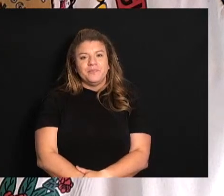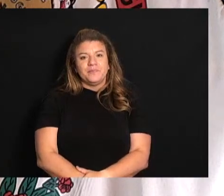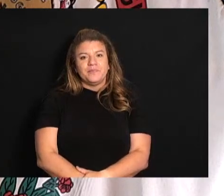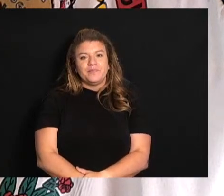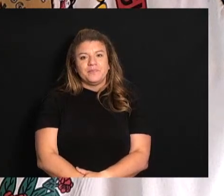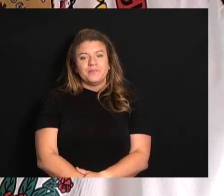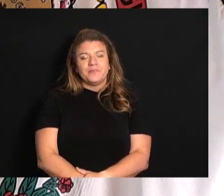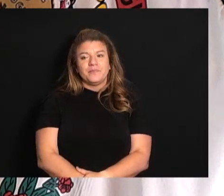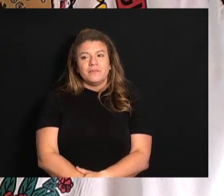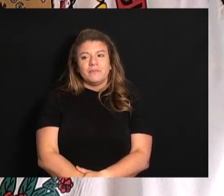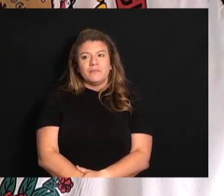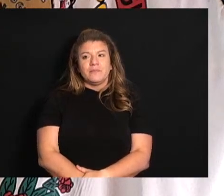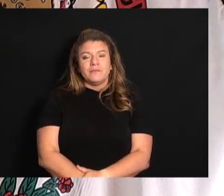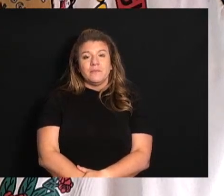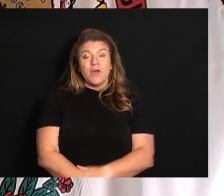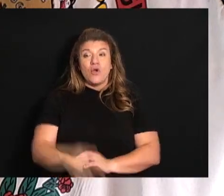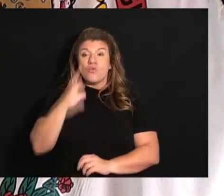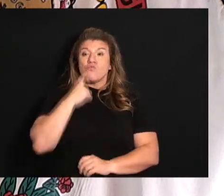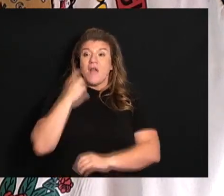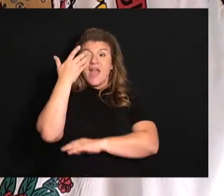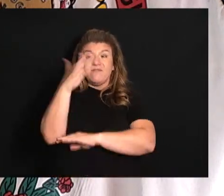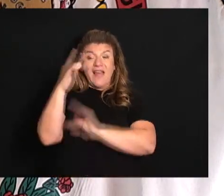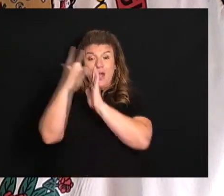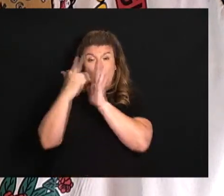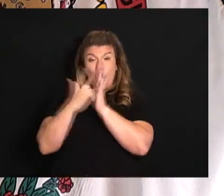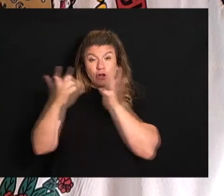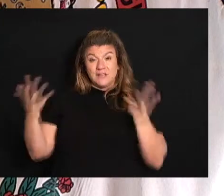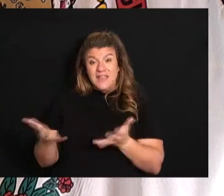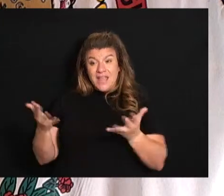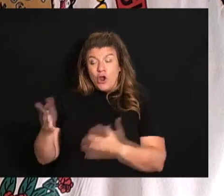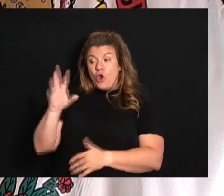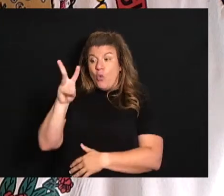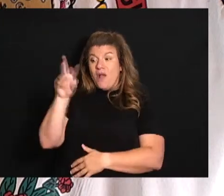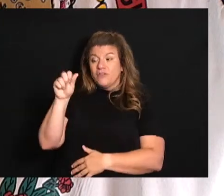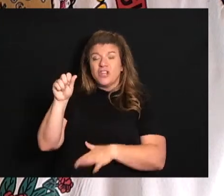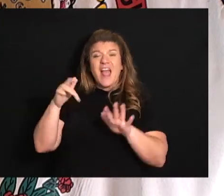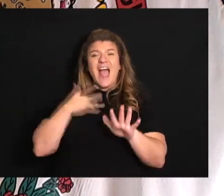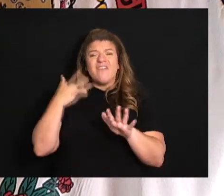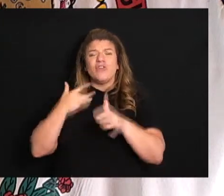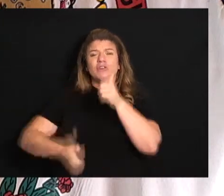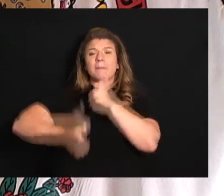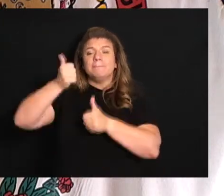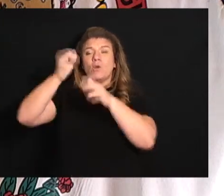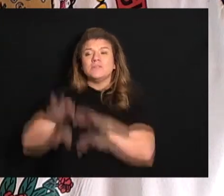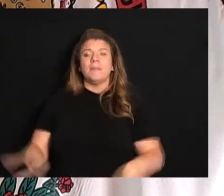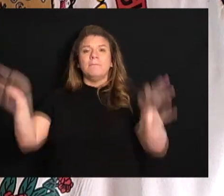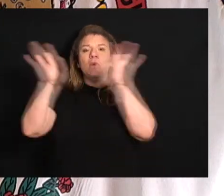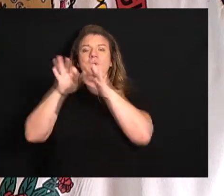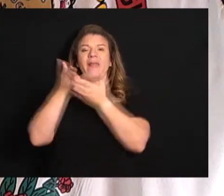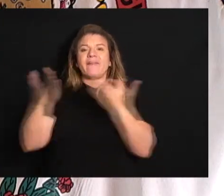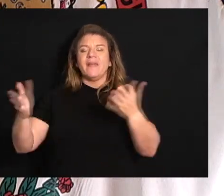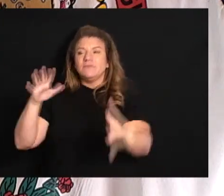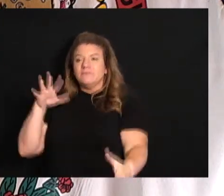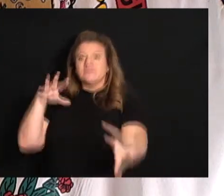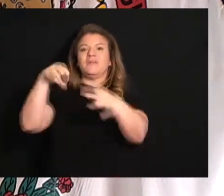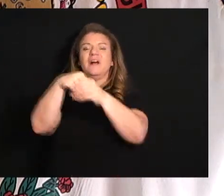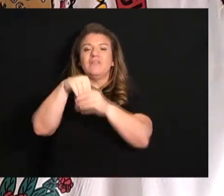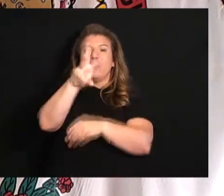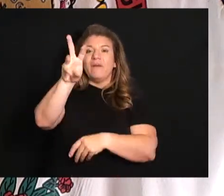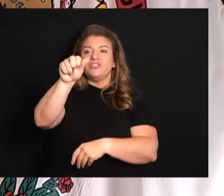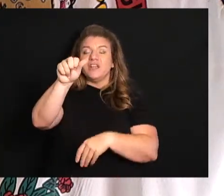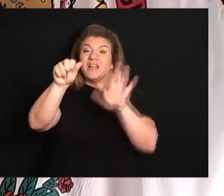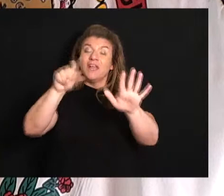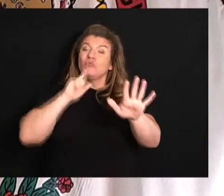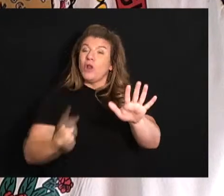red flag laws within West Virginia, I think the key to the whole thing with West Virginians is one thing, and that